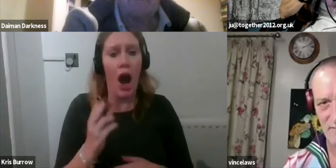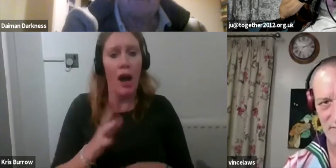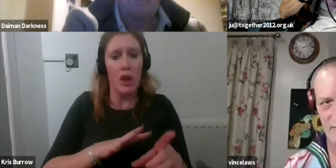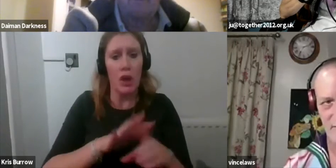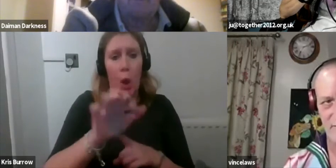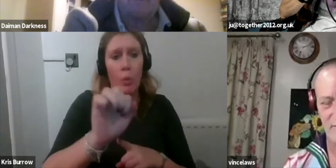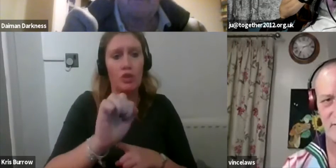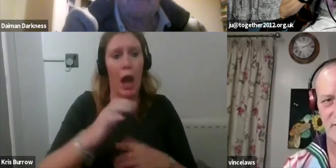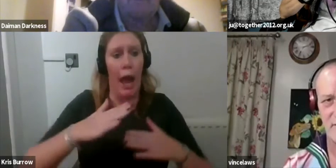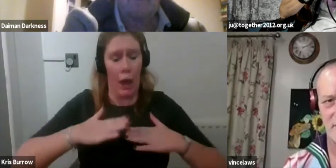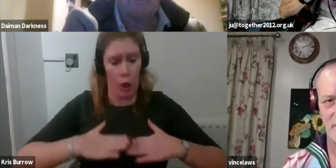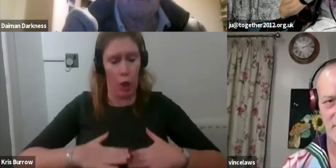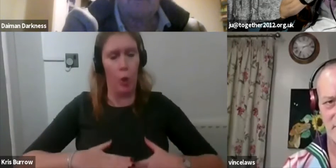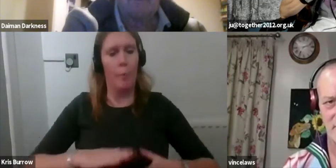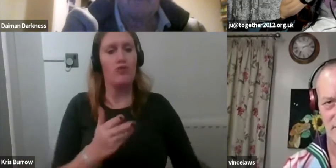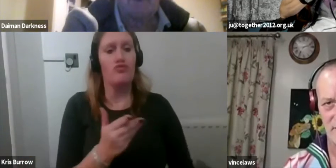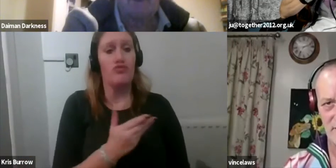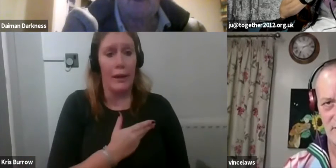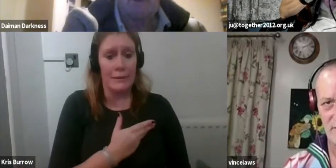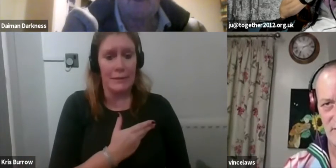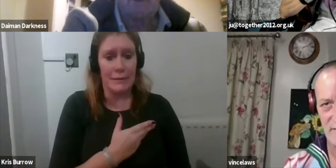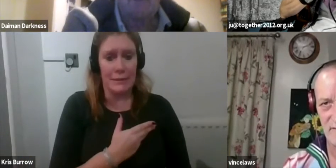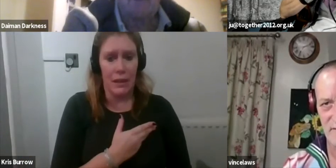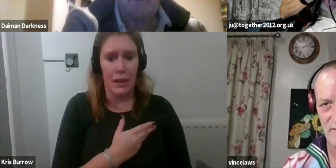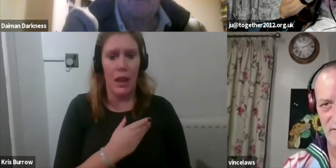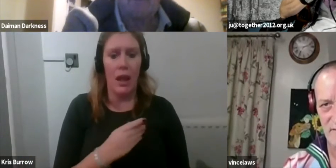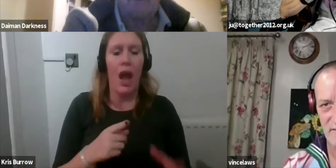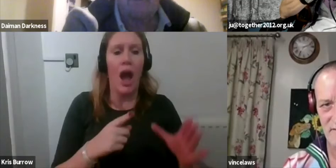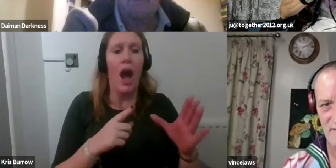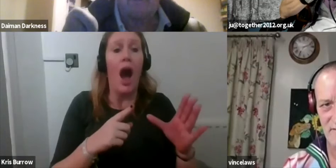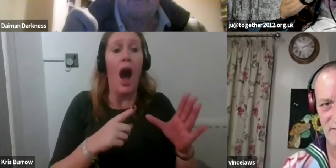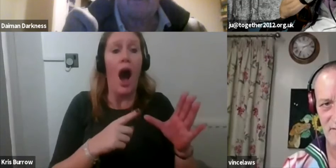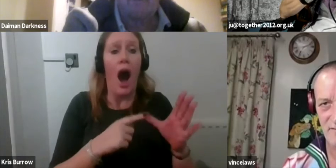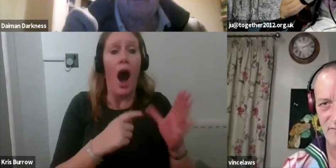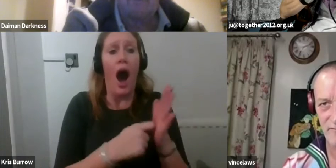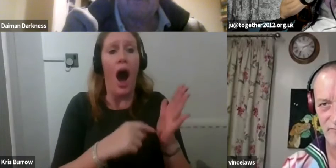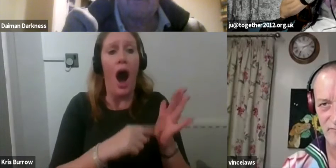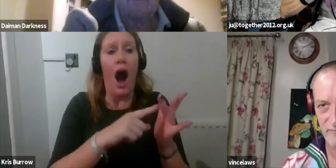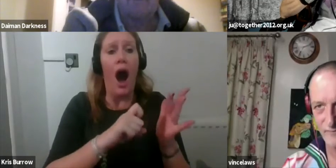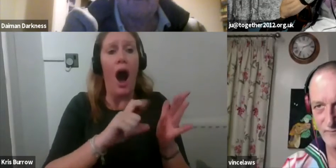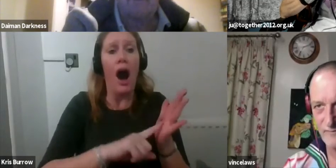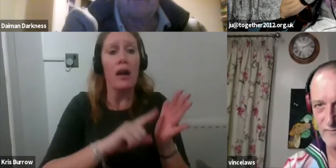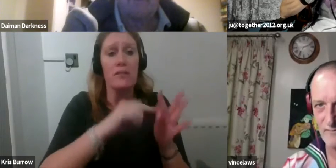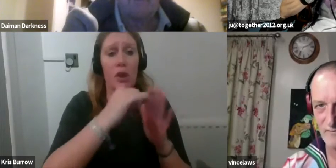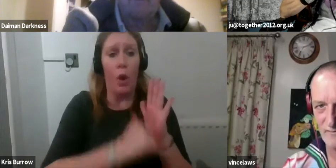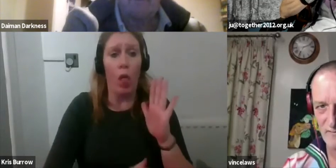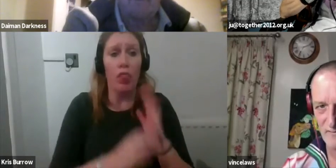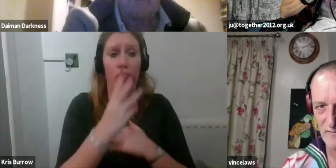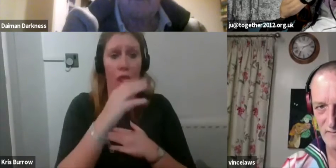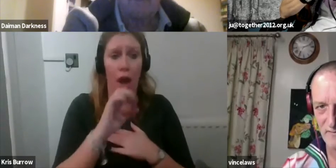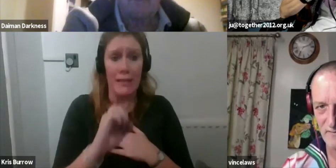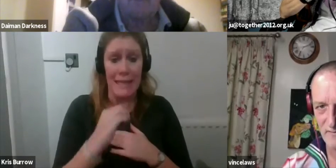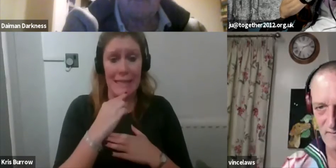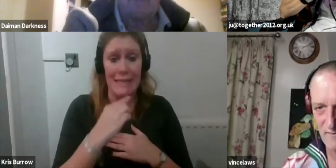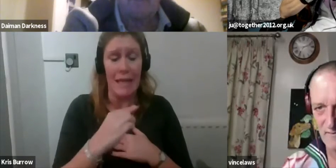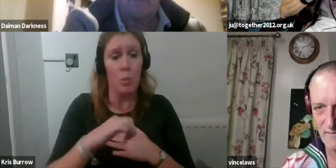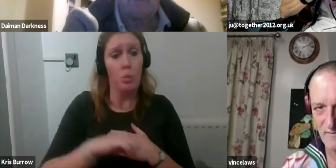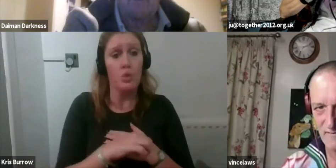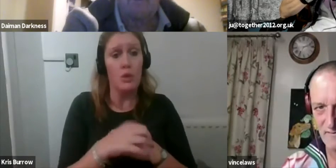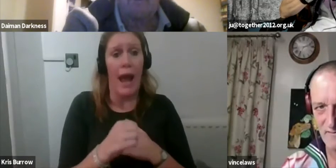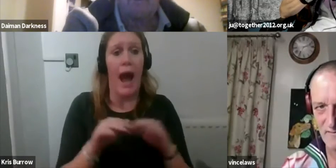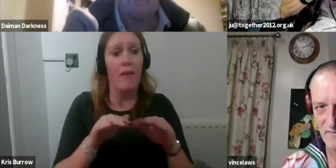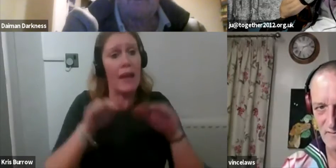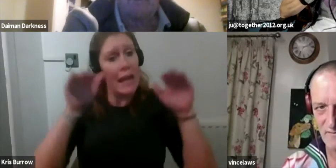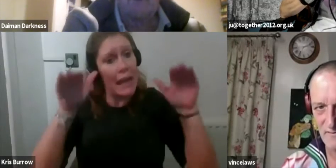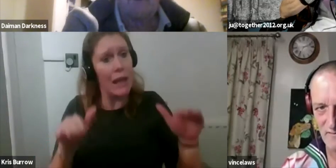Article 30 of the UN Convention on the Rights of Disabled People gives us an equal right to participate in art, culture,